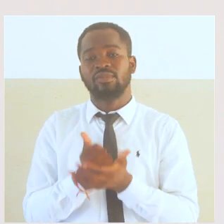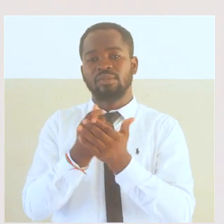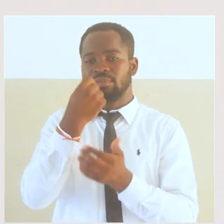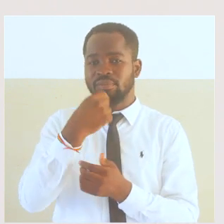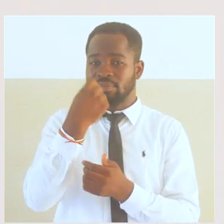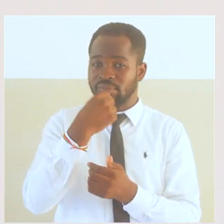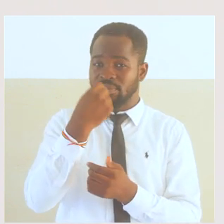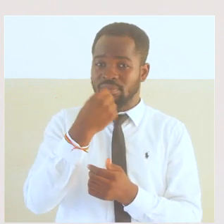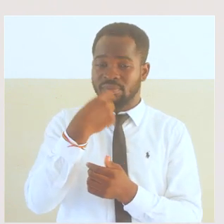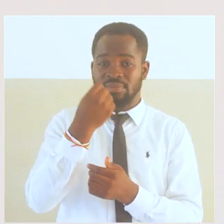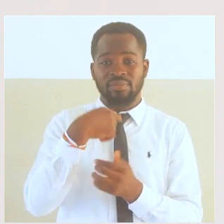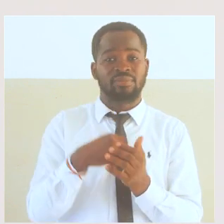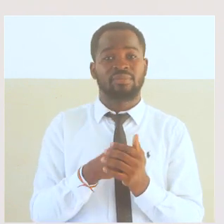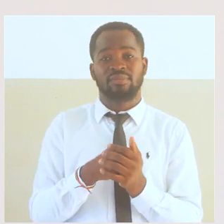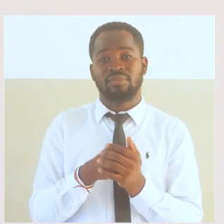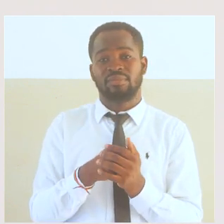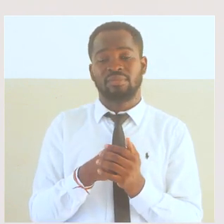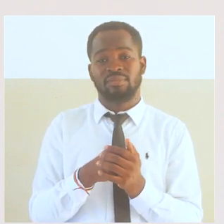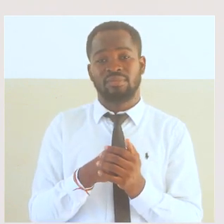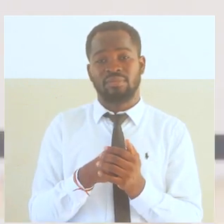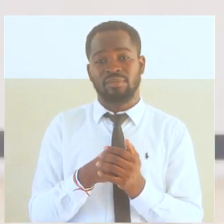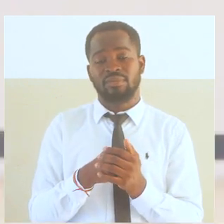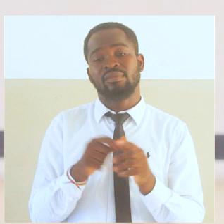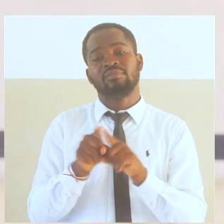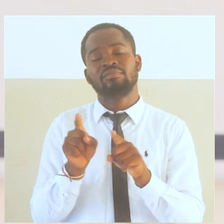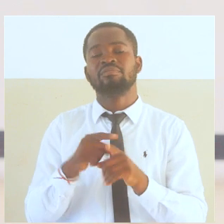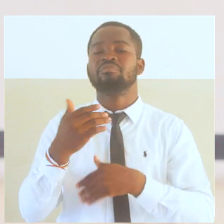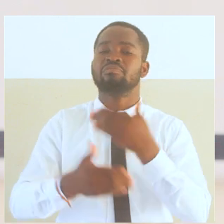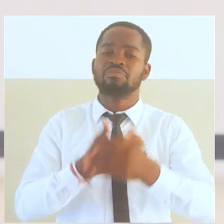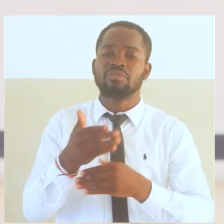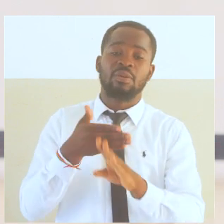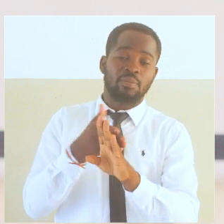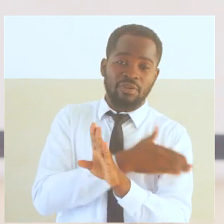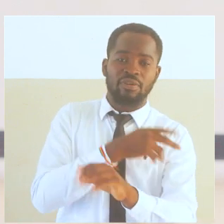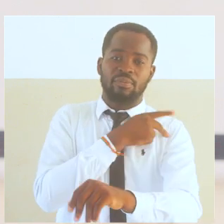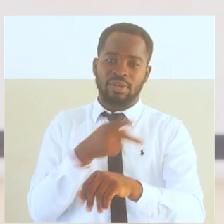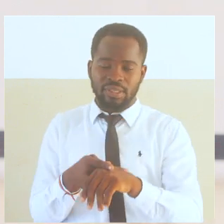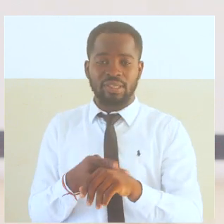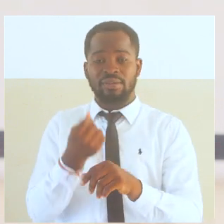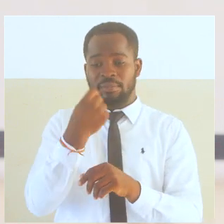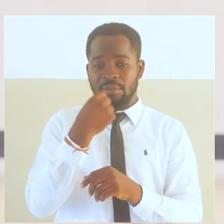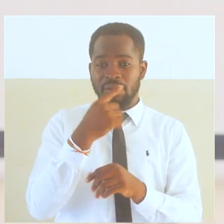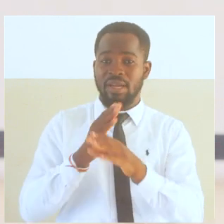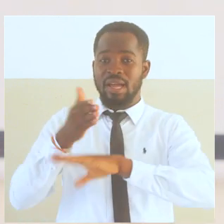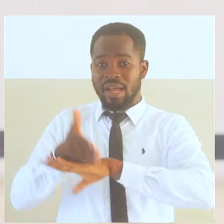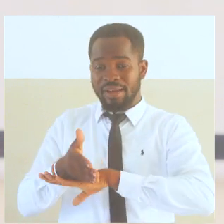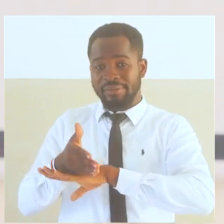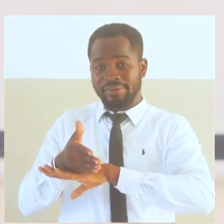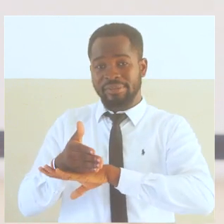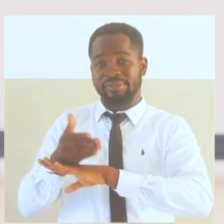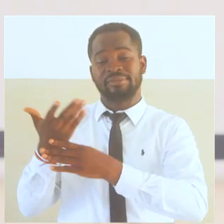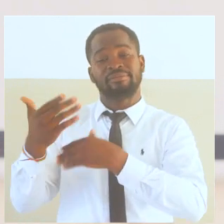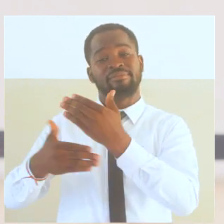tube we are talking about, it forms in 3 weeks of pregnancy. When the tube is forming before it gets to a child, by 3 weeks, the brain